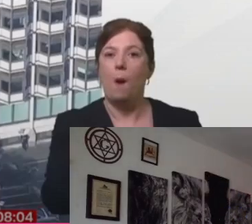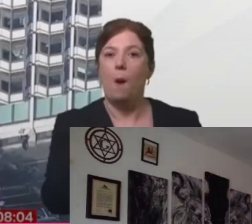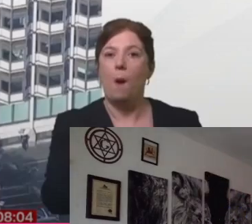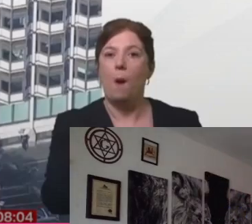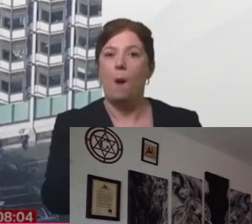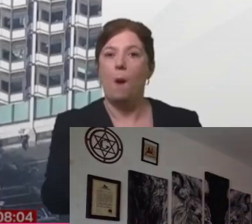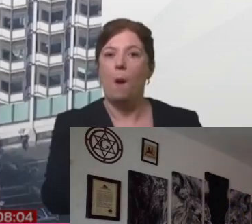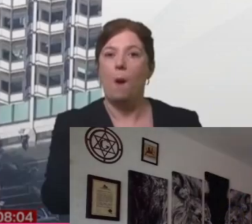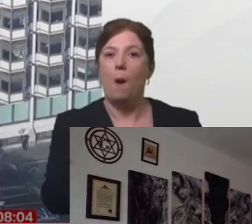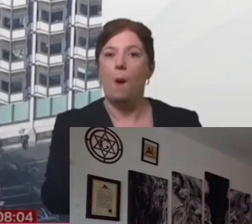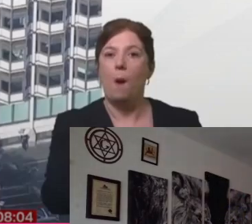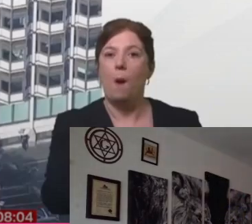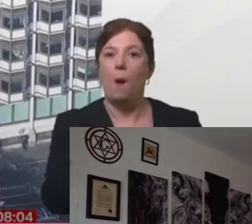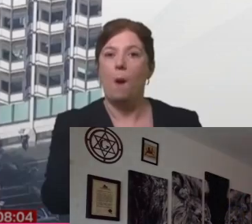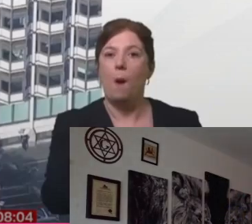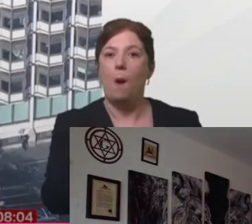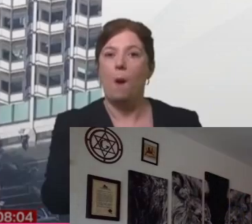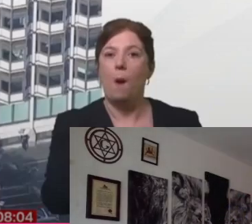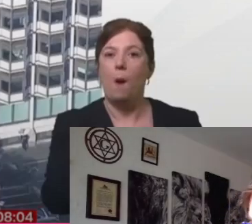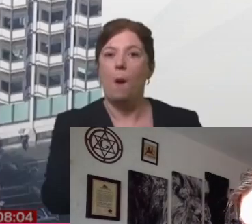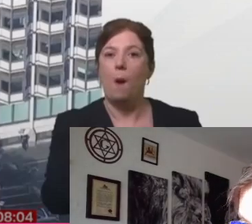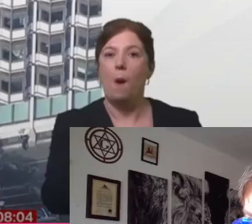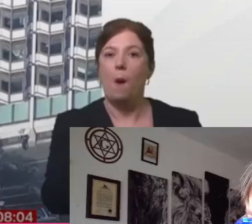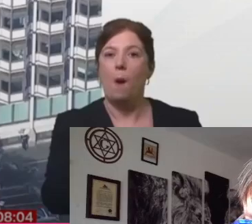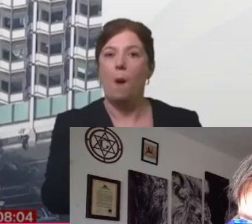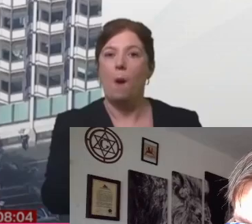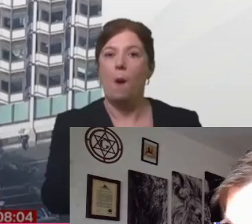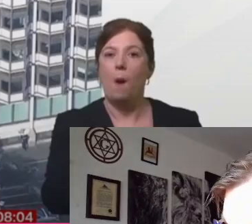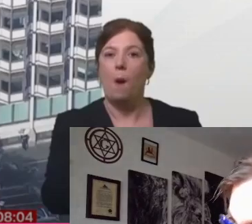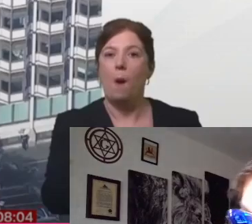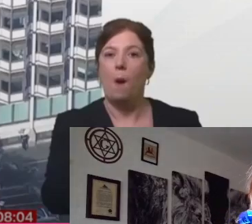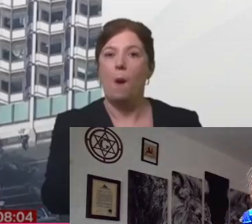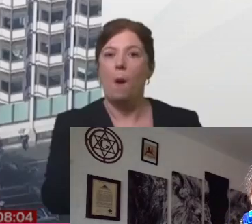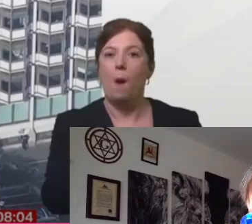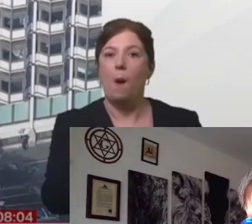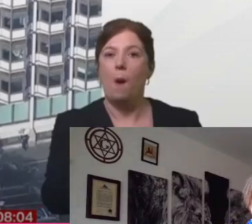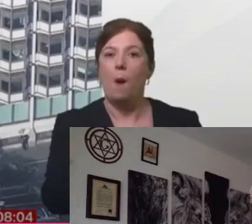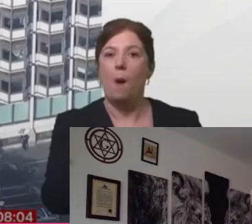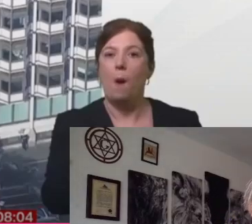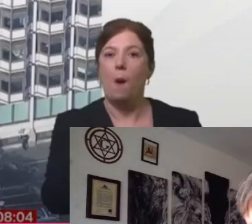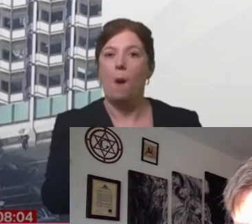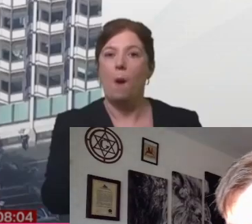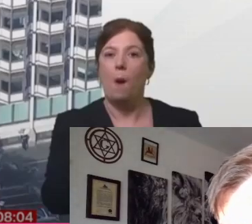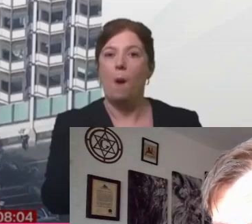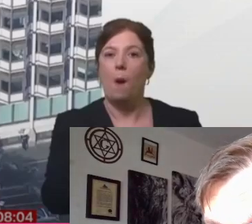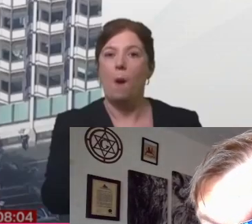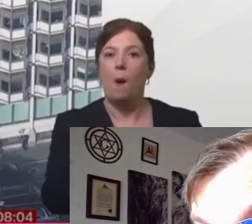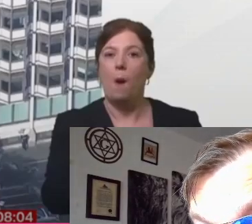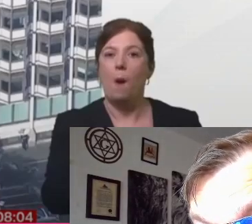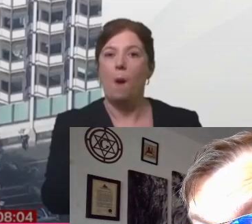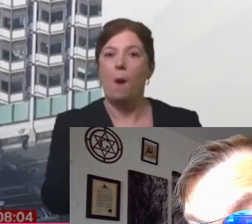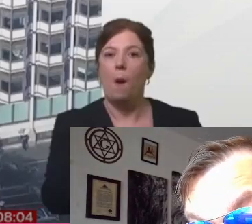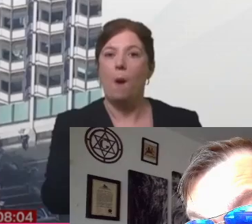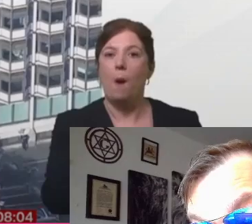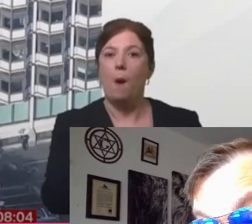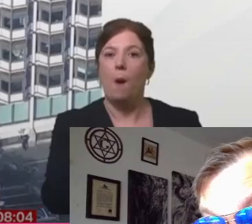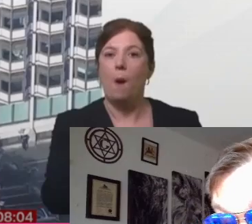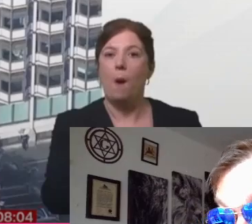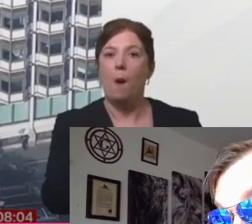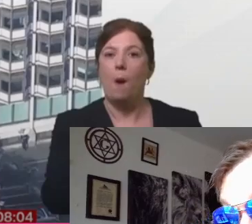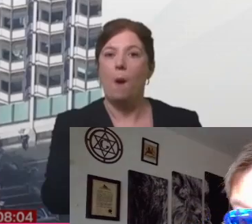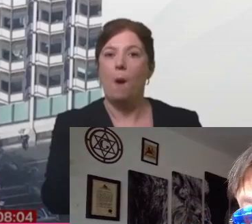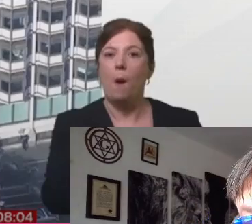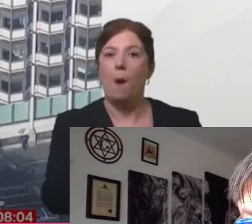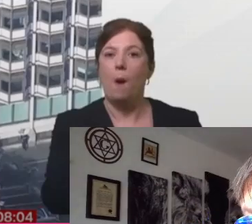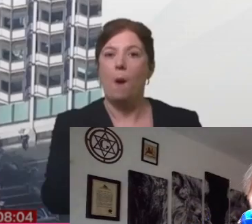fingerprint. Ooh, Illuminati. Right, but what I'm saying is, the people elect,